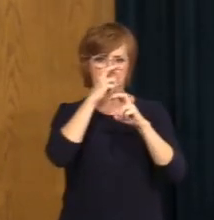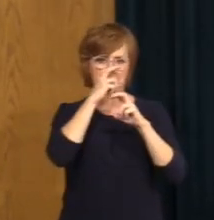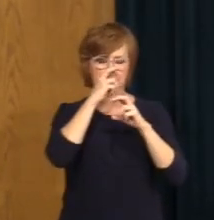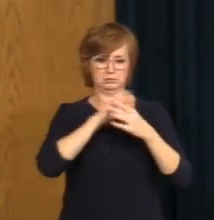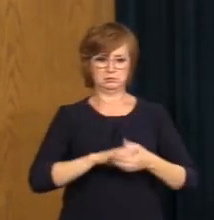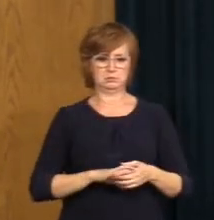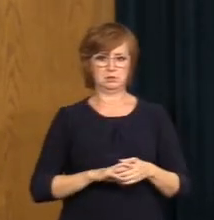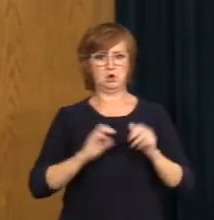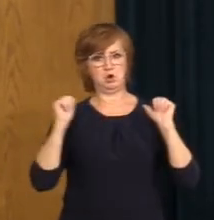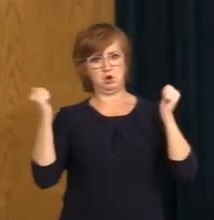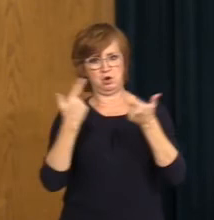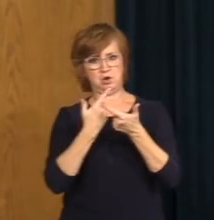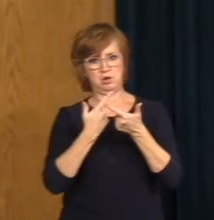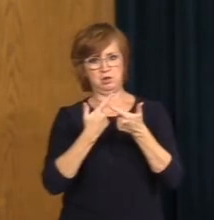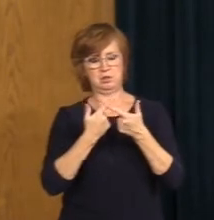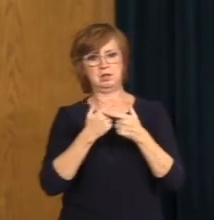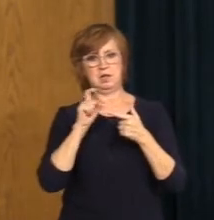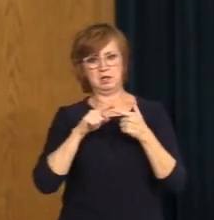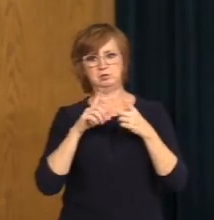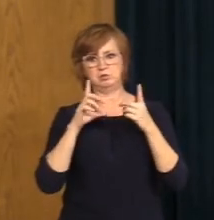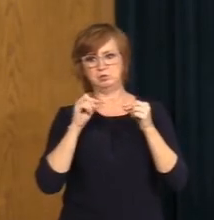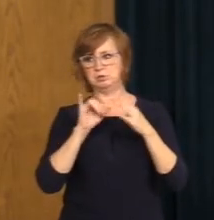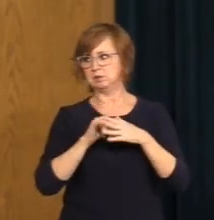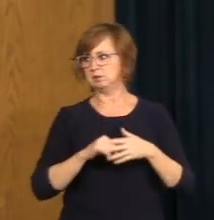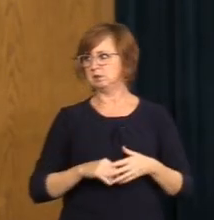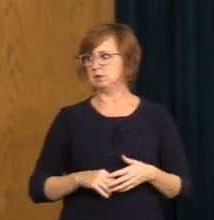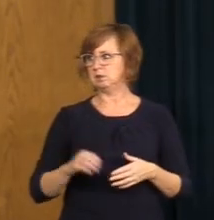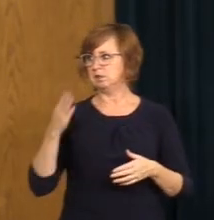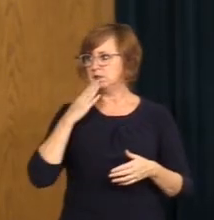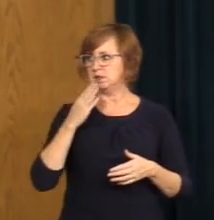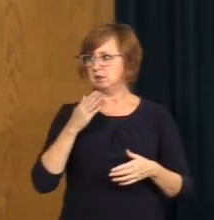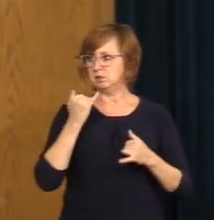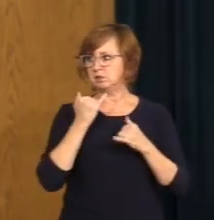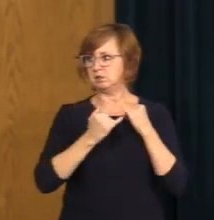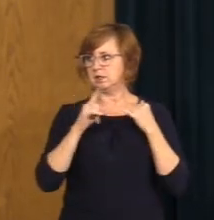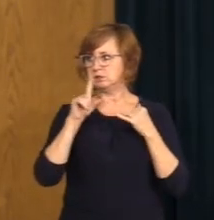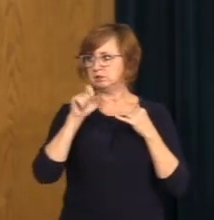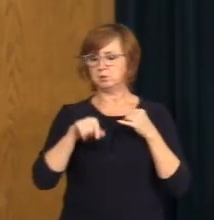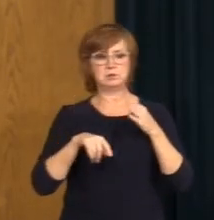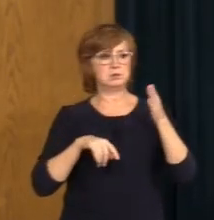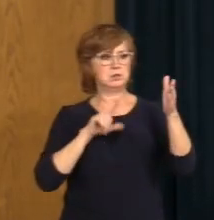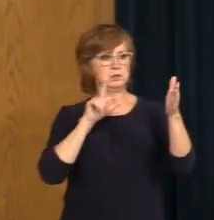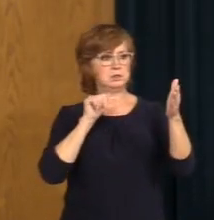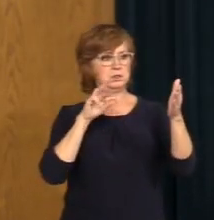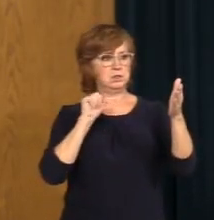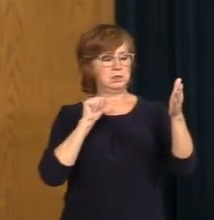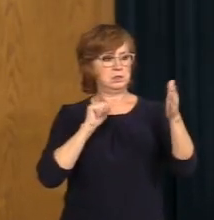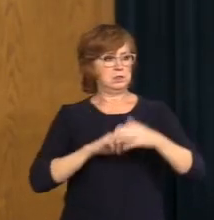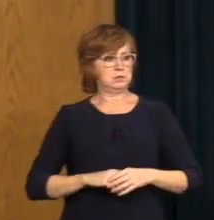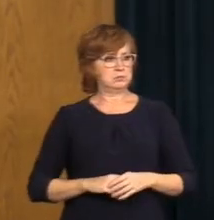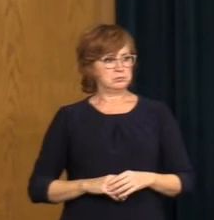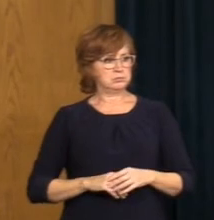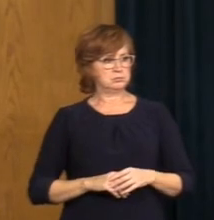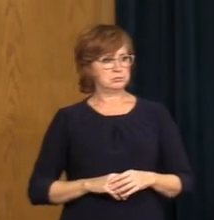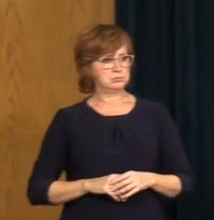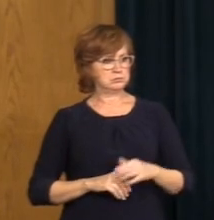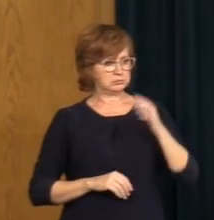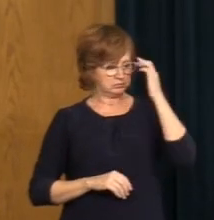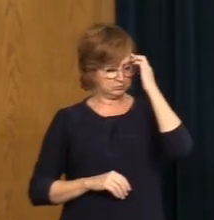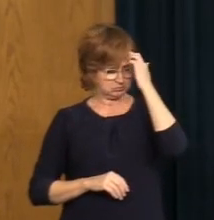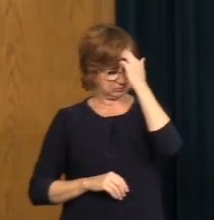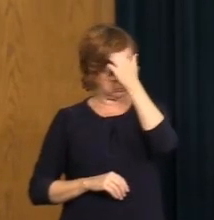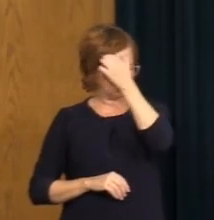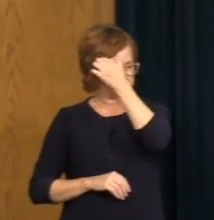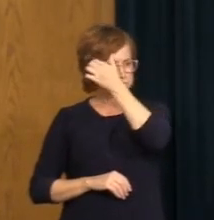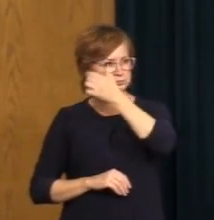a few of us. It means all of us. Thanks. We'll take our last few questions. Laura? Yeah, so we